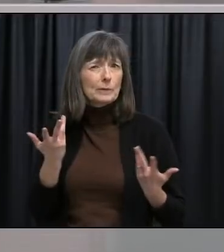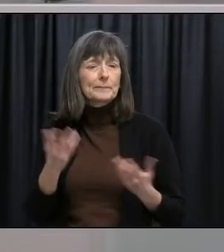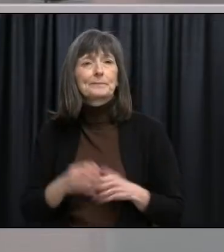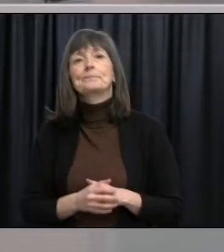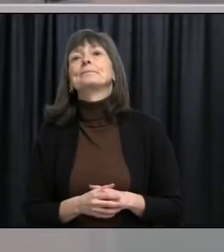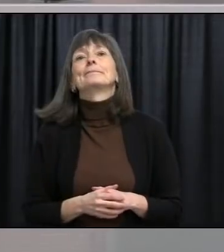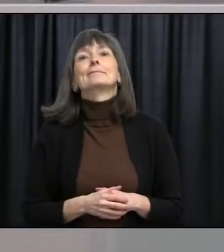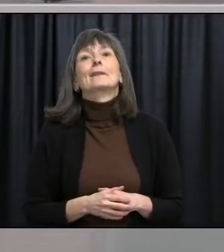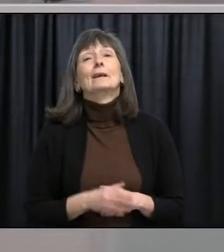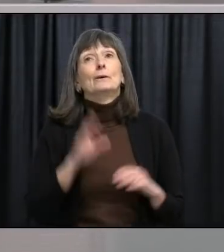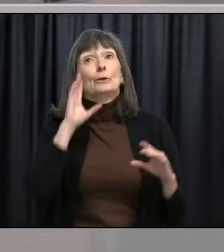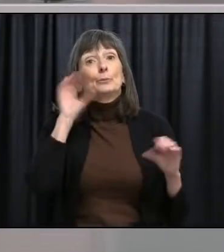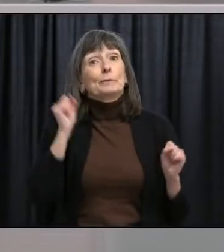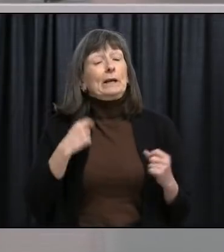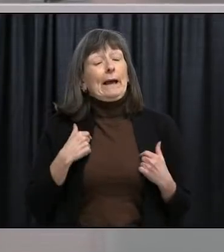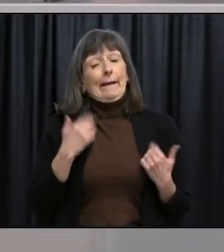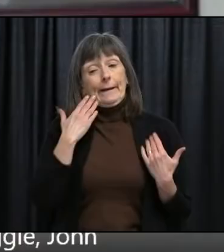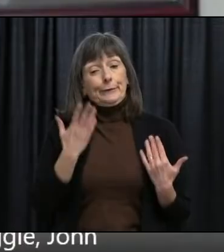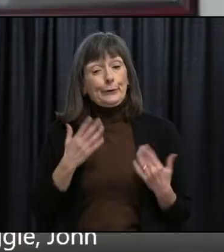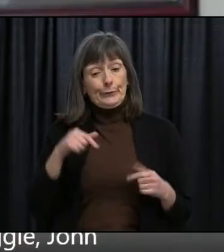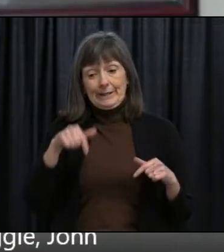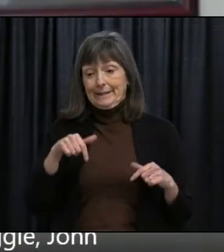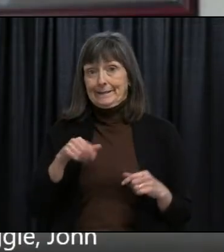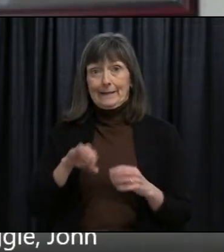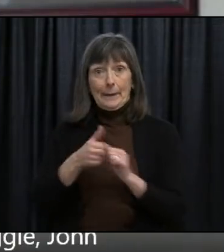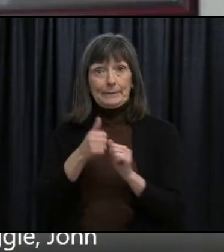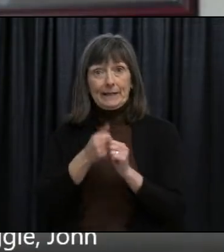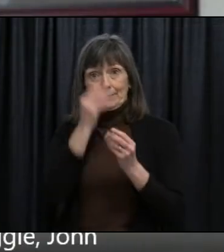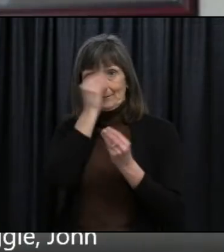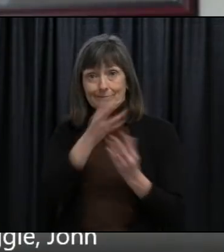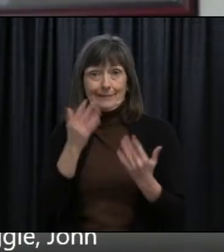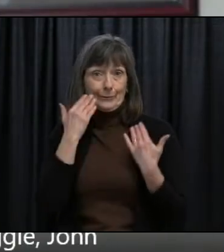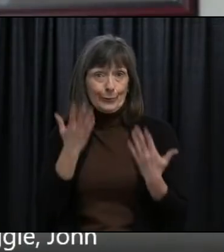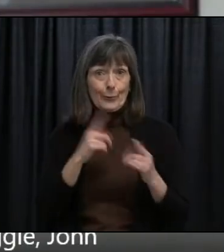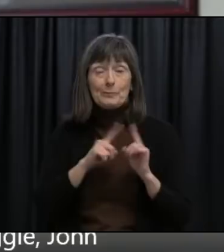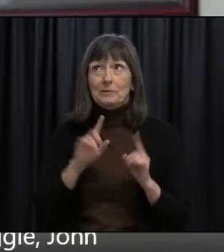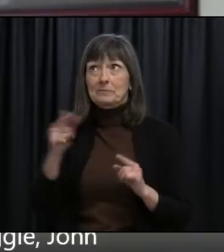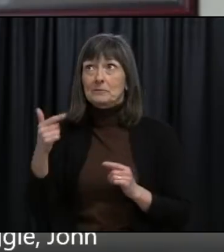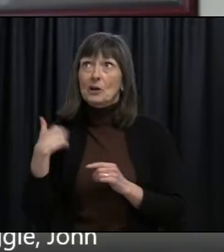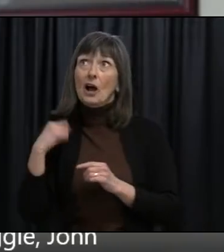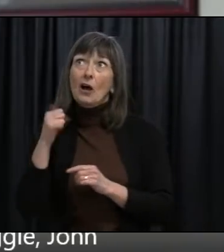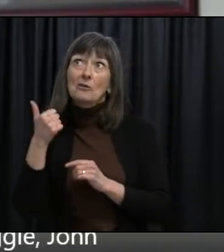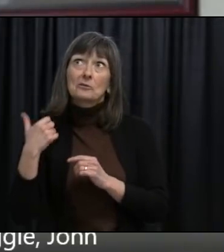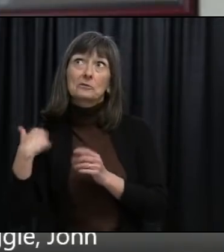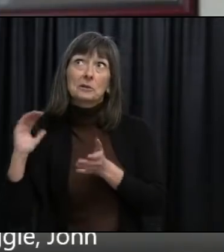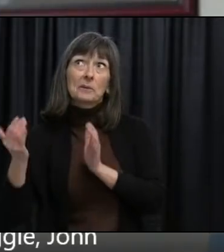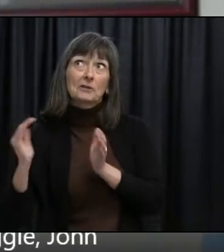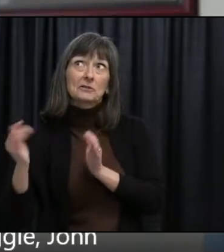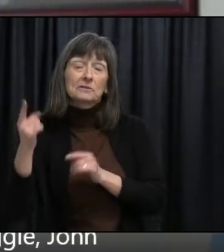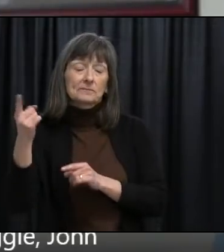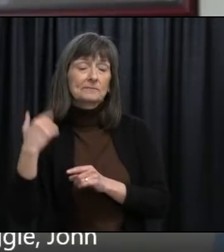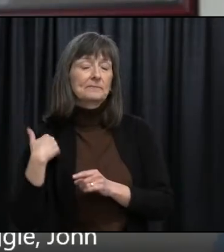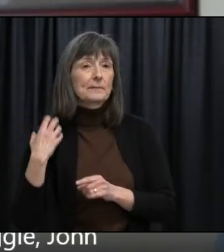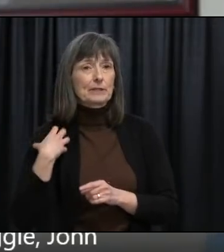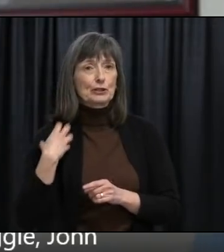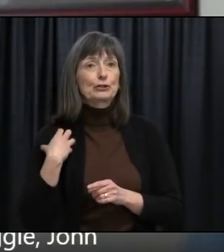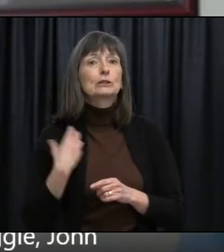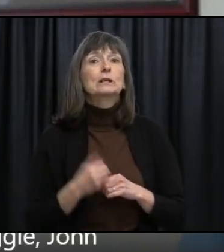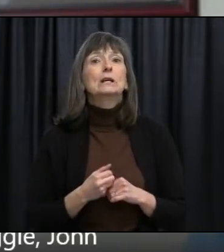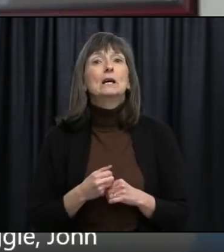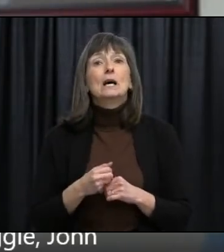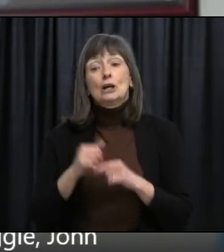Yes, a significant proportion of our early healthcare expenditure in terms of PPE